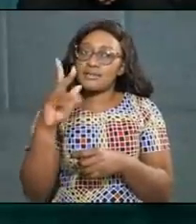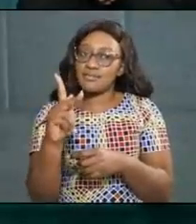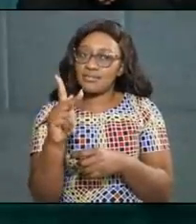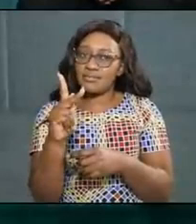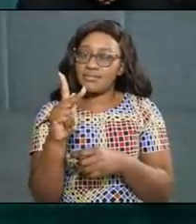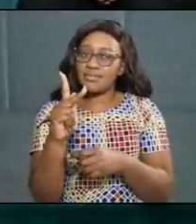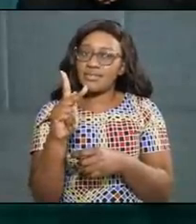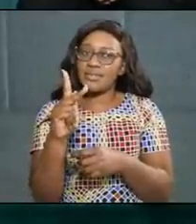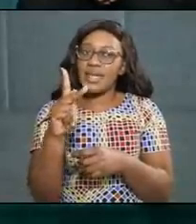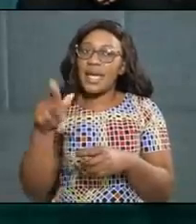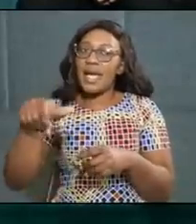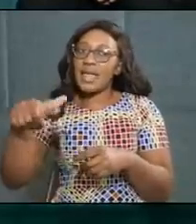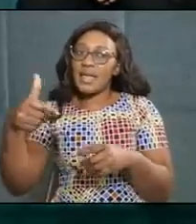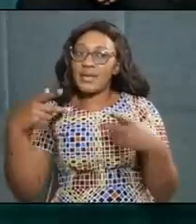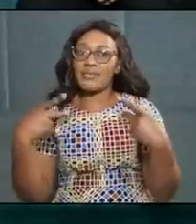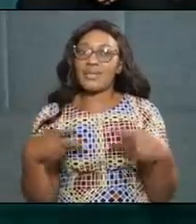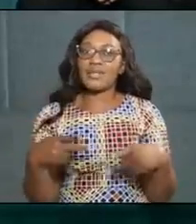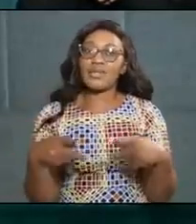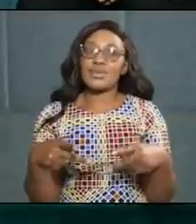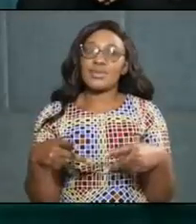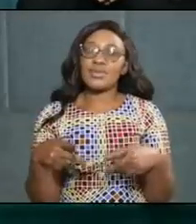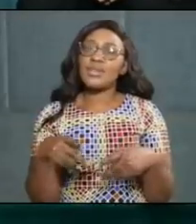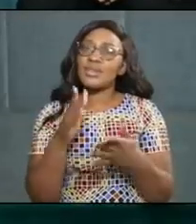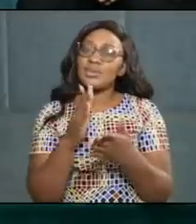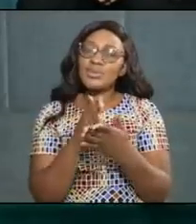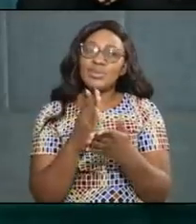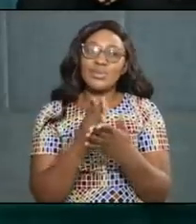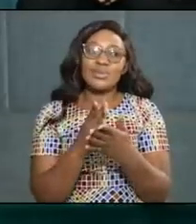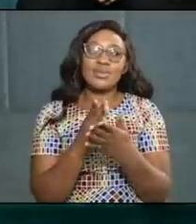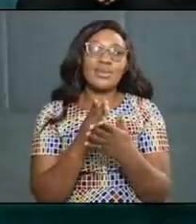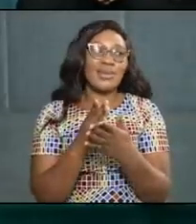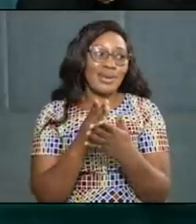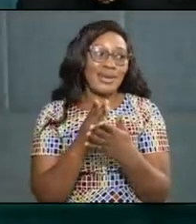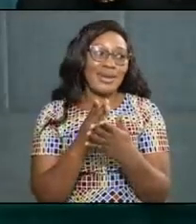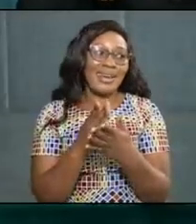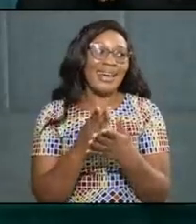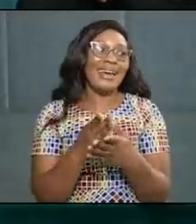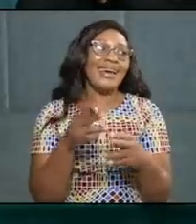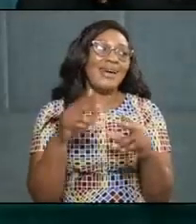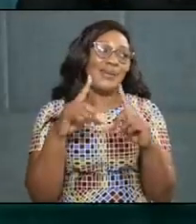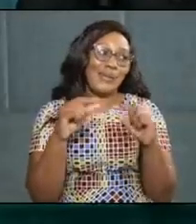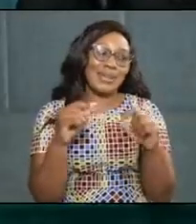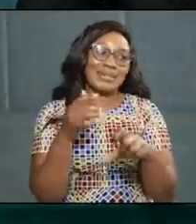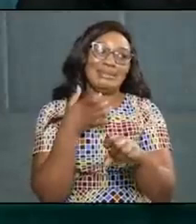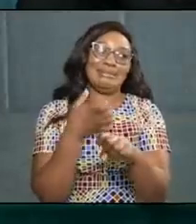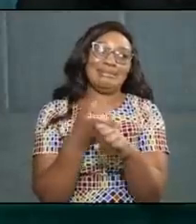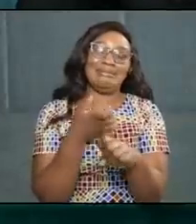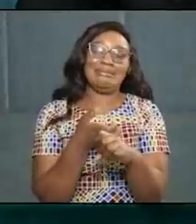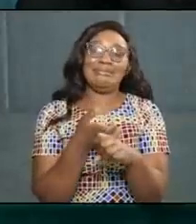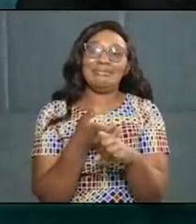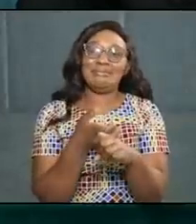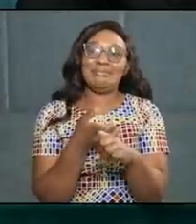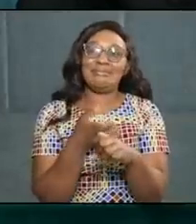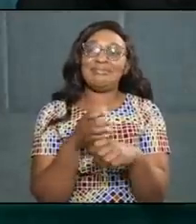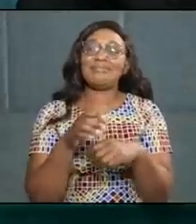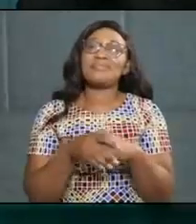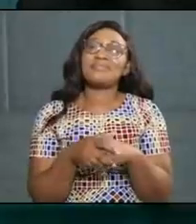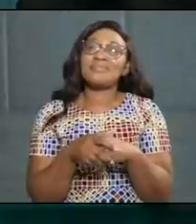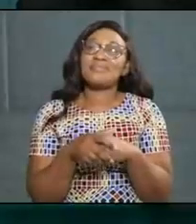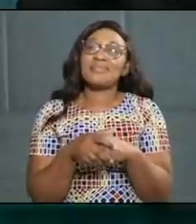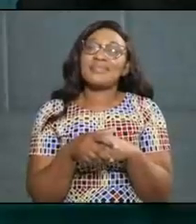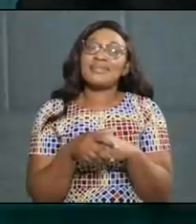that fair? Is that fair? No. What happened next? Tertullus called Paul